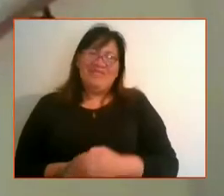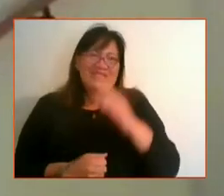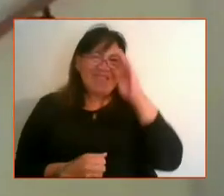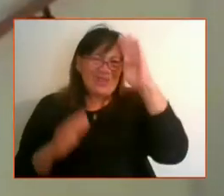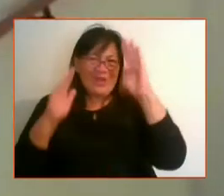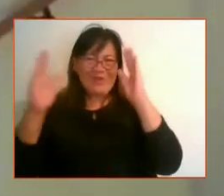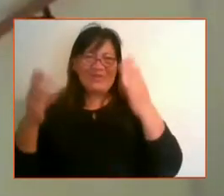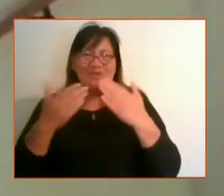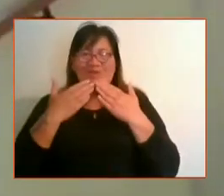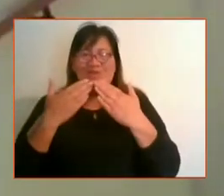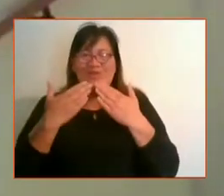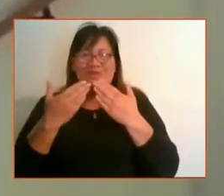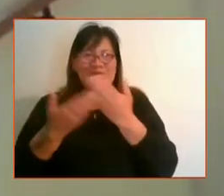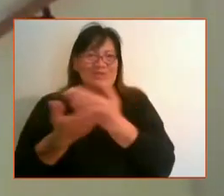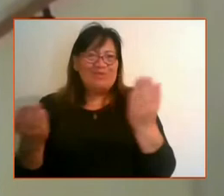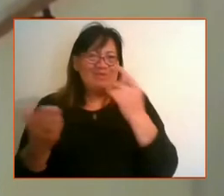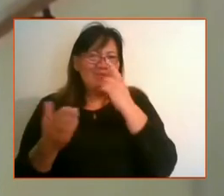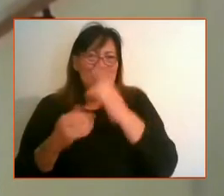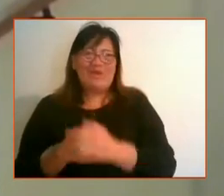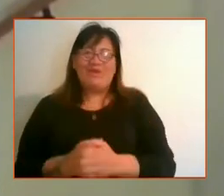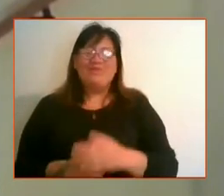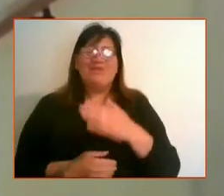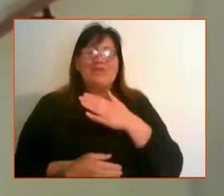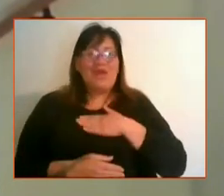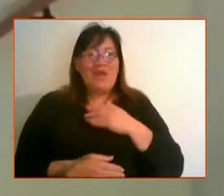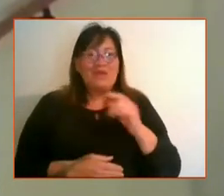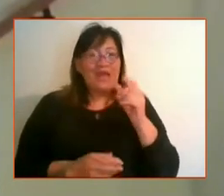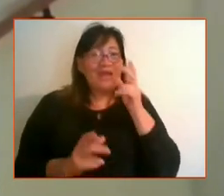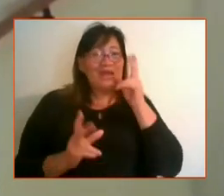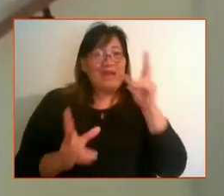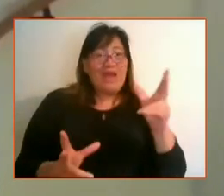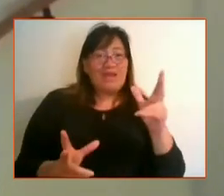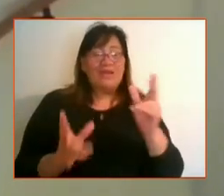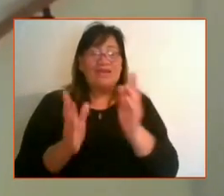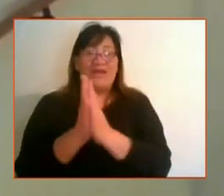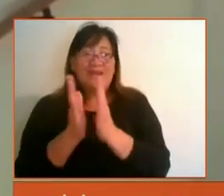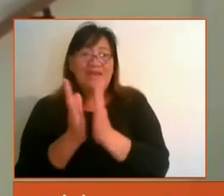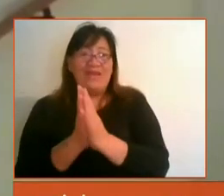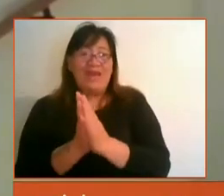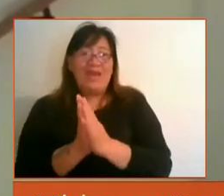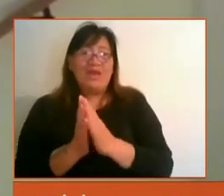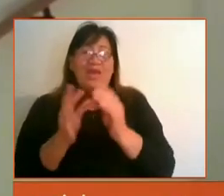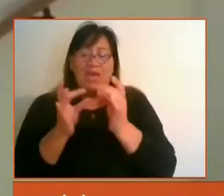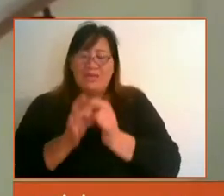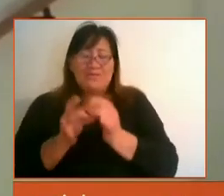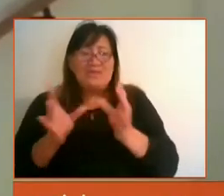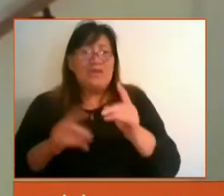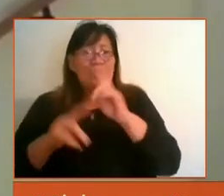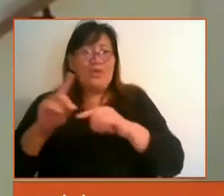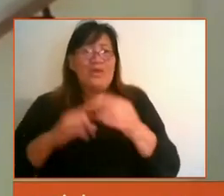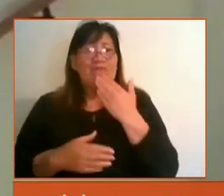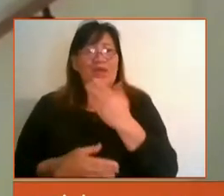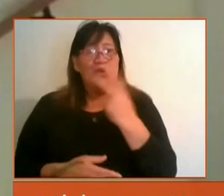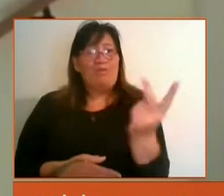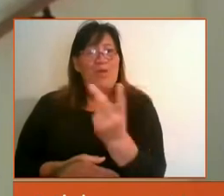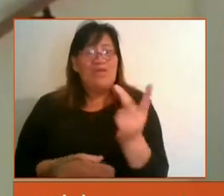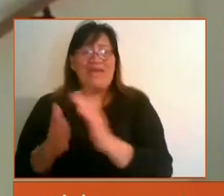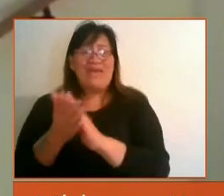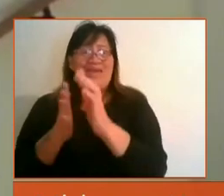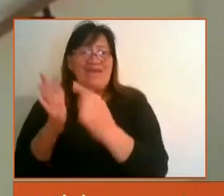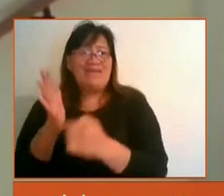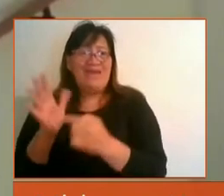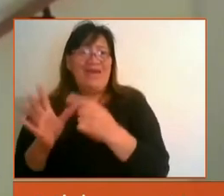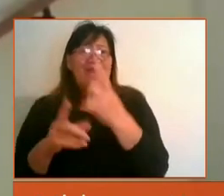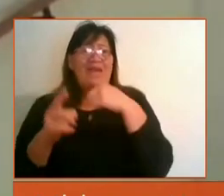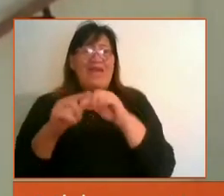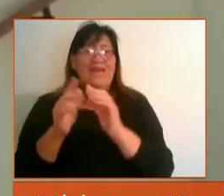tēnā koutou katoa. E aku rangatira te kai karakia, te kai whakatau, tēnā kōroa heta raua ko